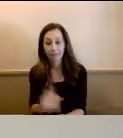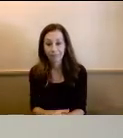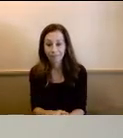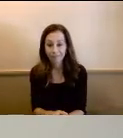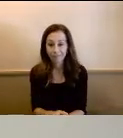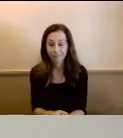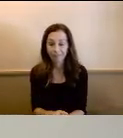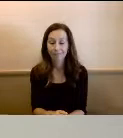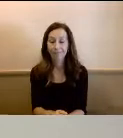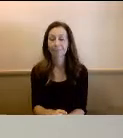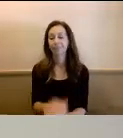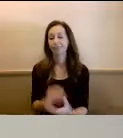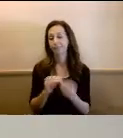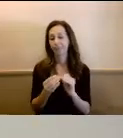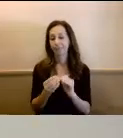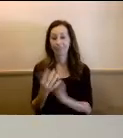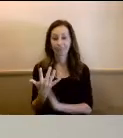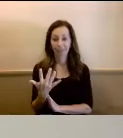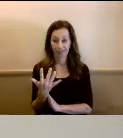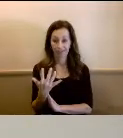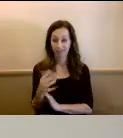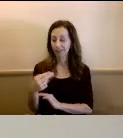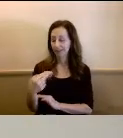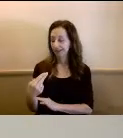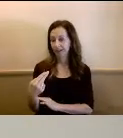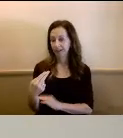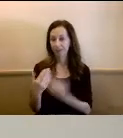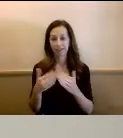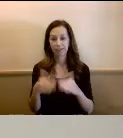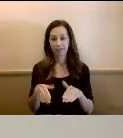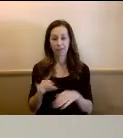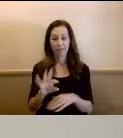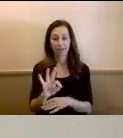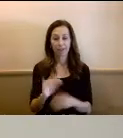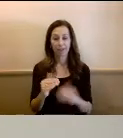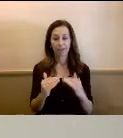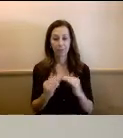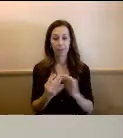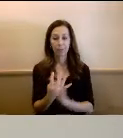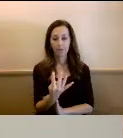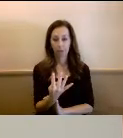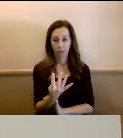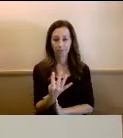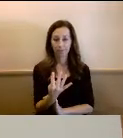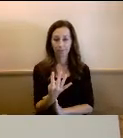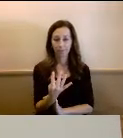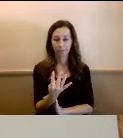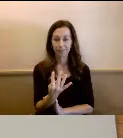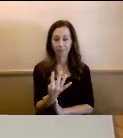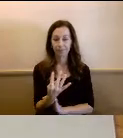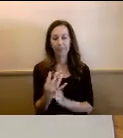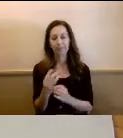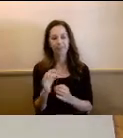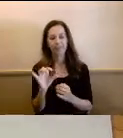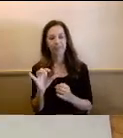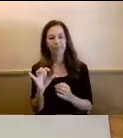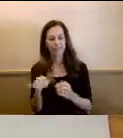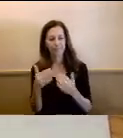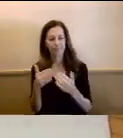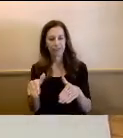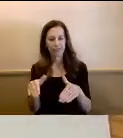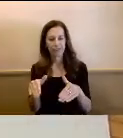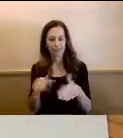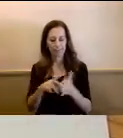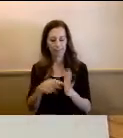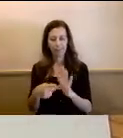Okay, problem number 5. H divided by 9 equals 4. So it's division.